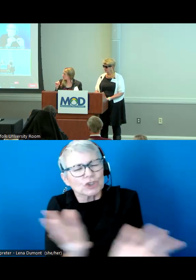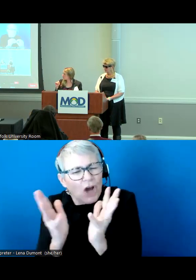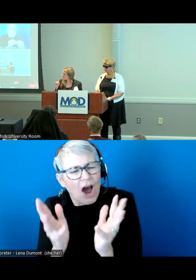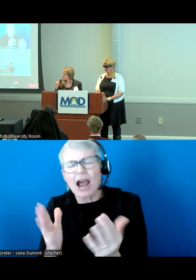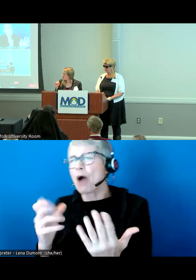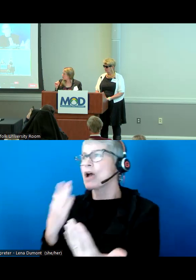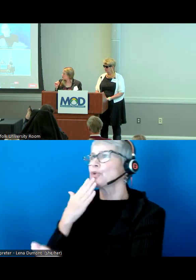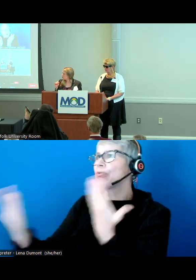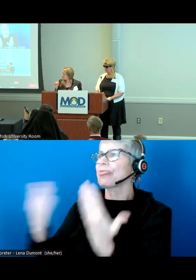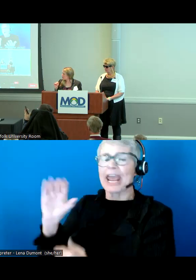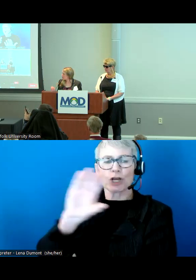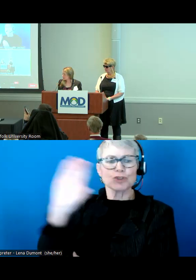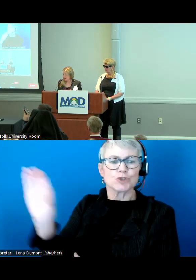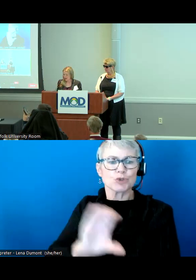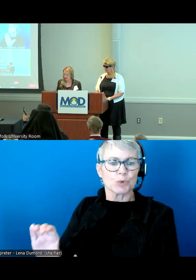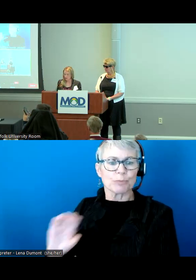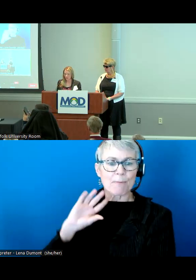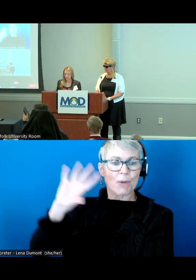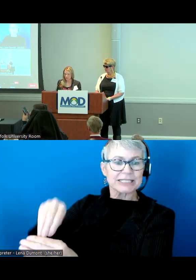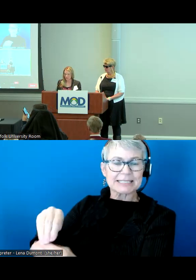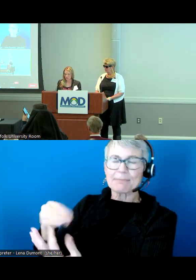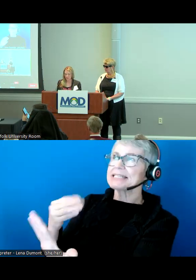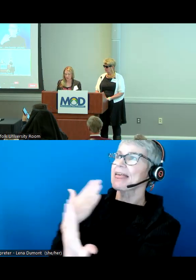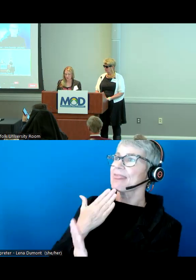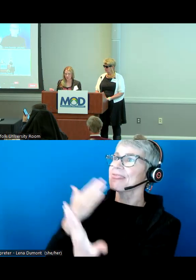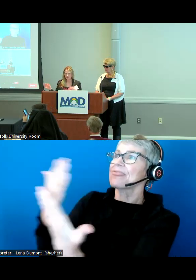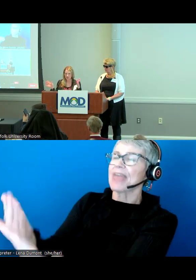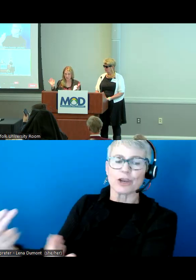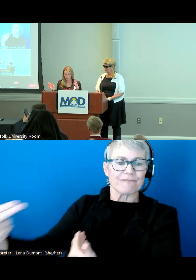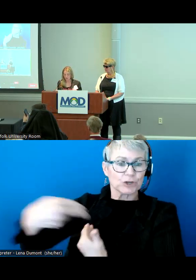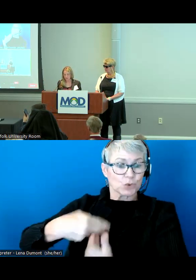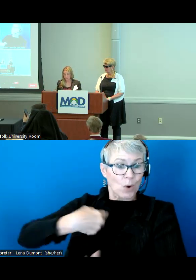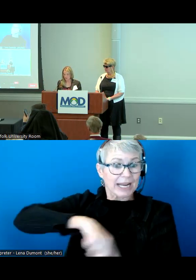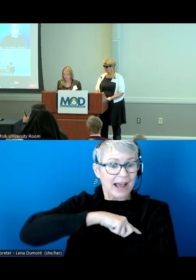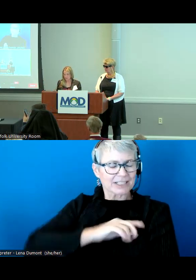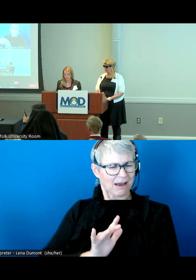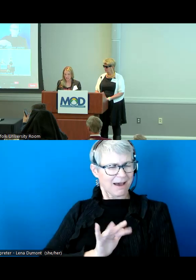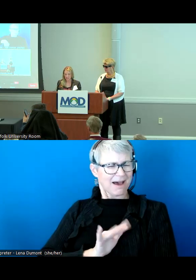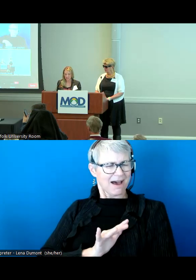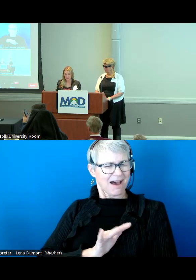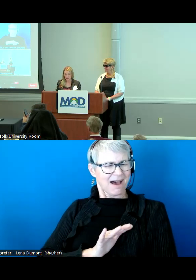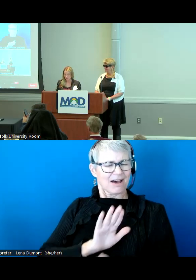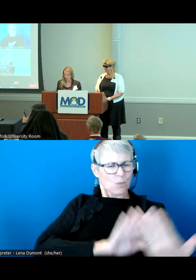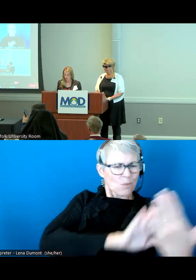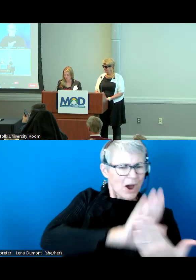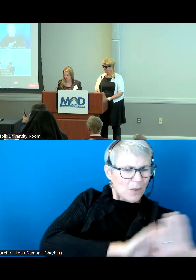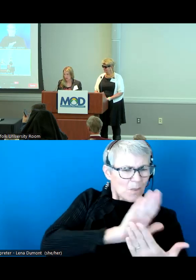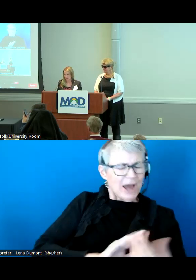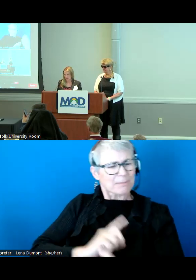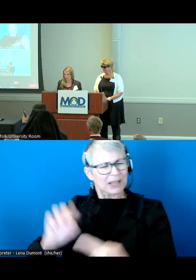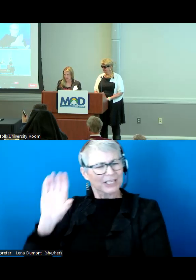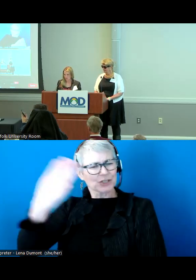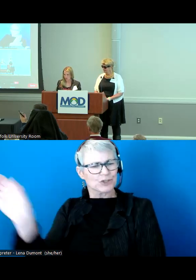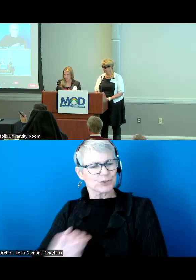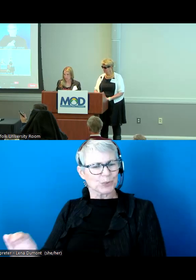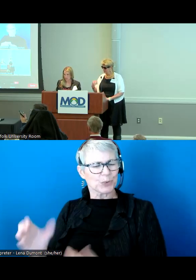guests for joining us. It's really neat that we can sort of be in two places at once these days and have folks both online